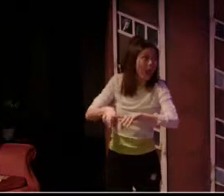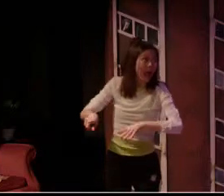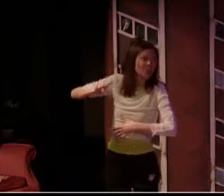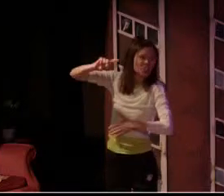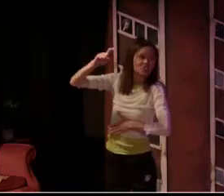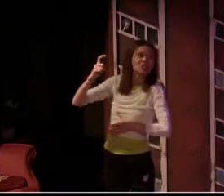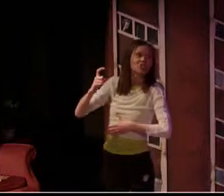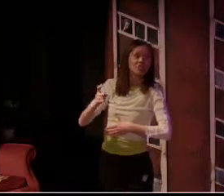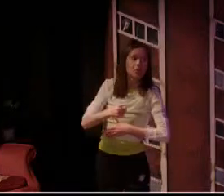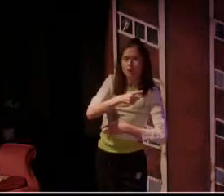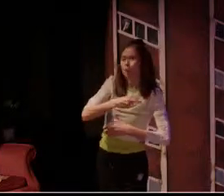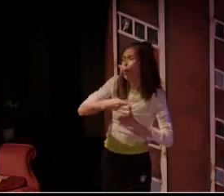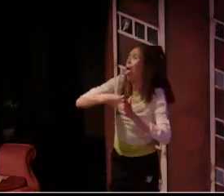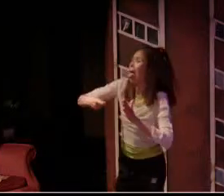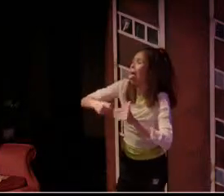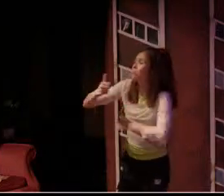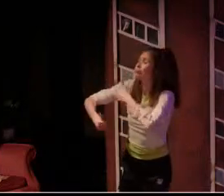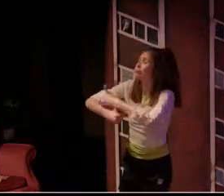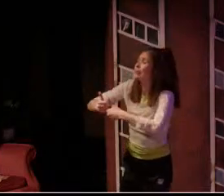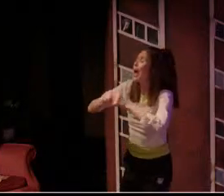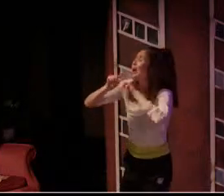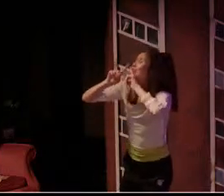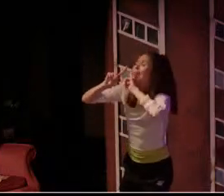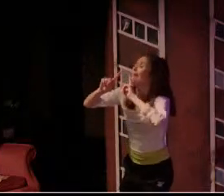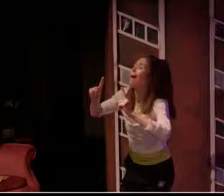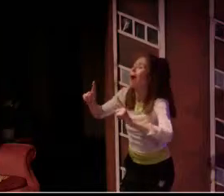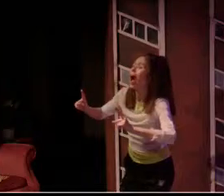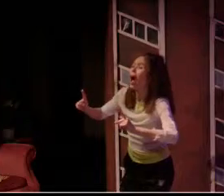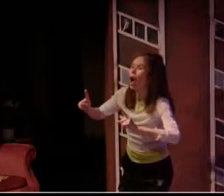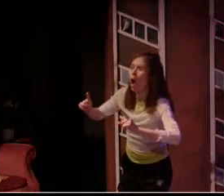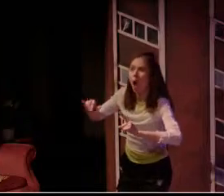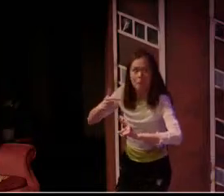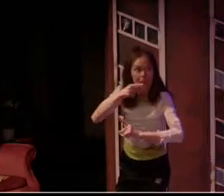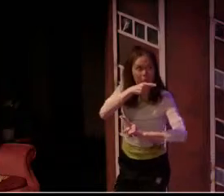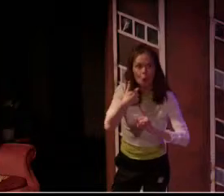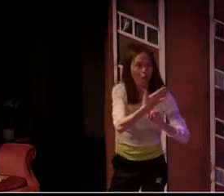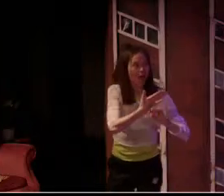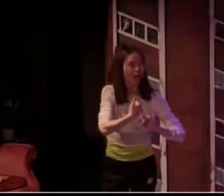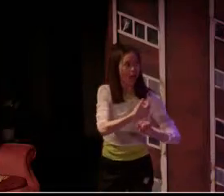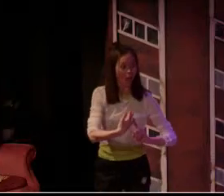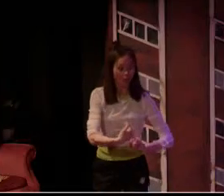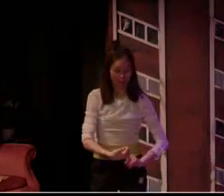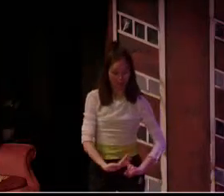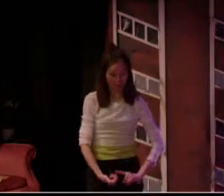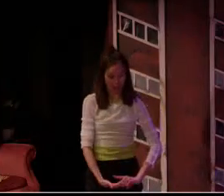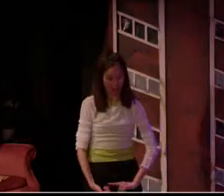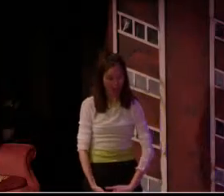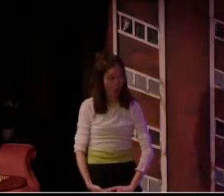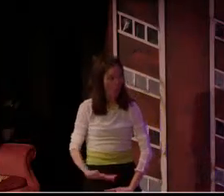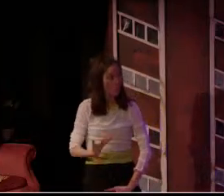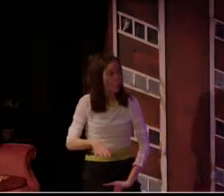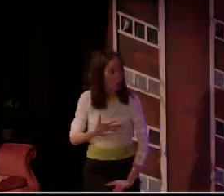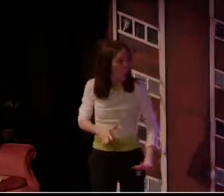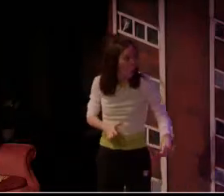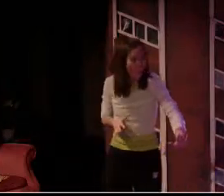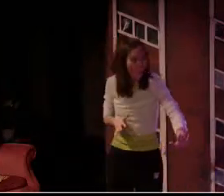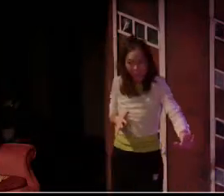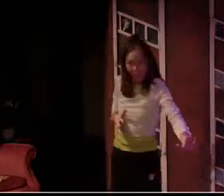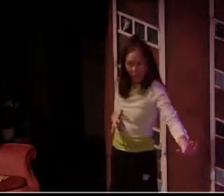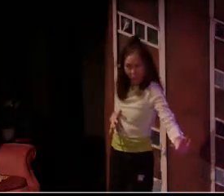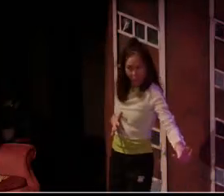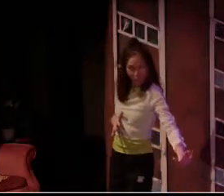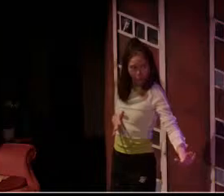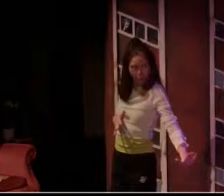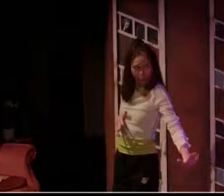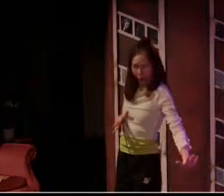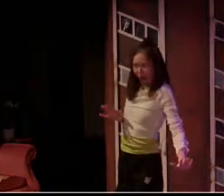lie, I might fear my Doricles. You wooed me with flattery. I think you have as little cause to fear as I